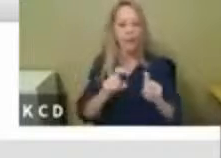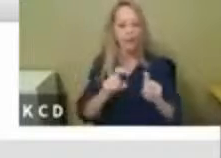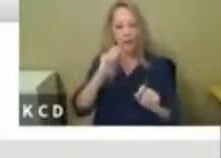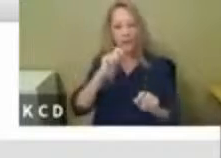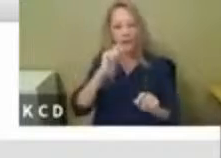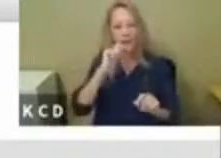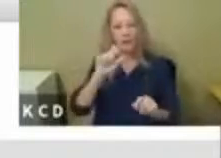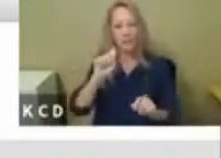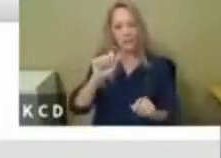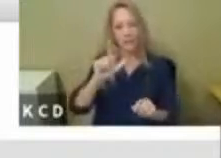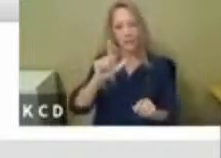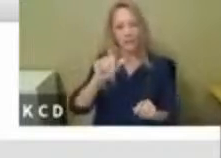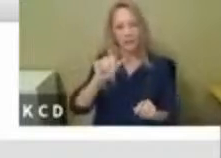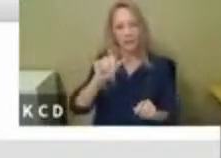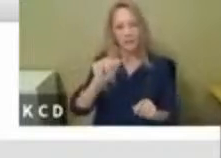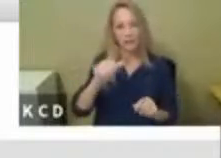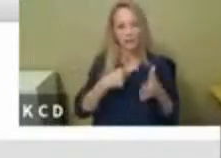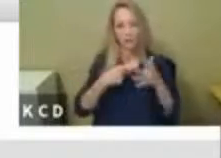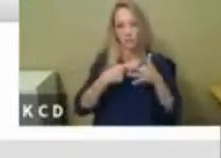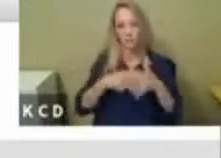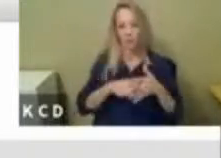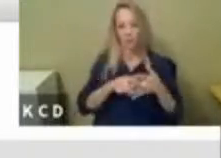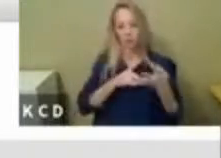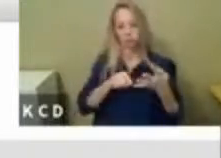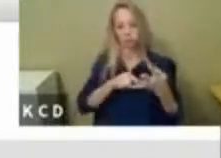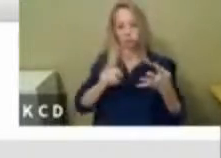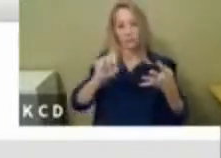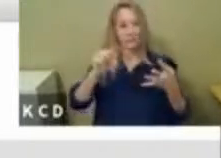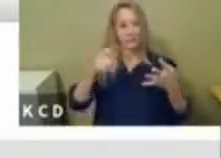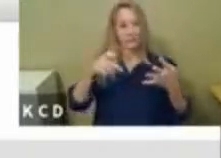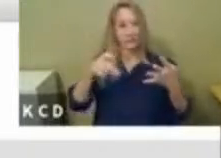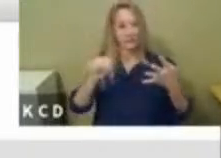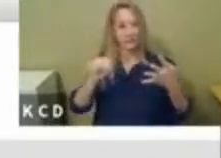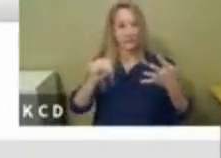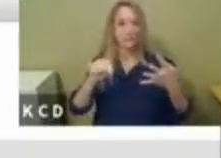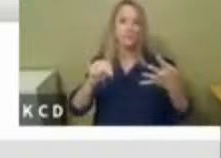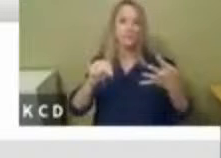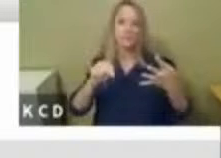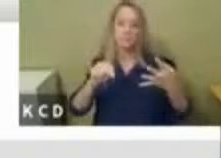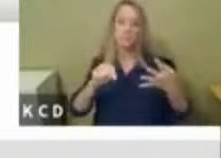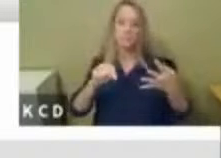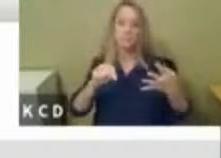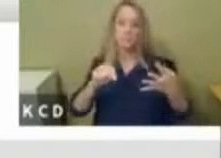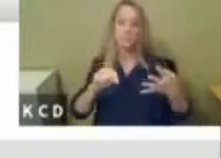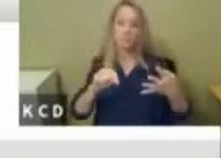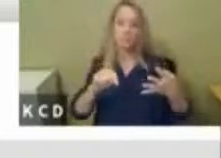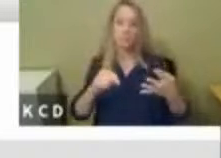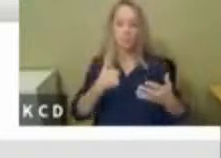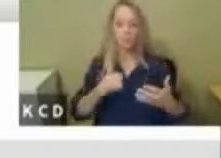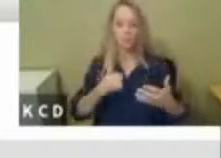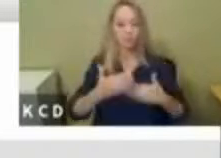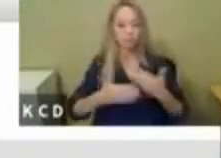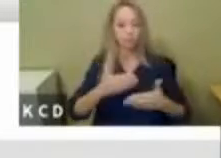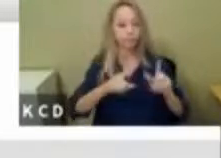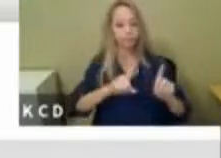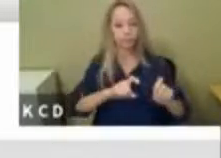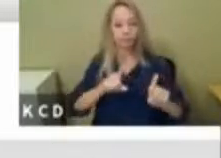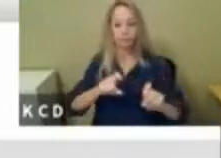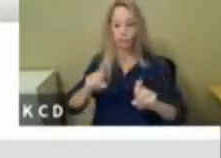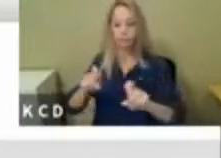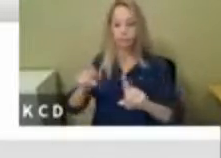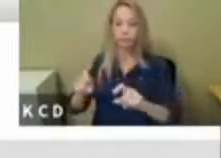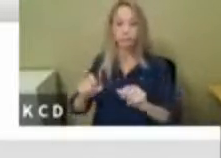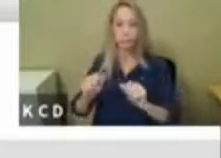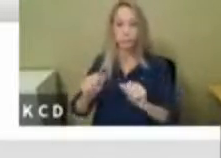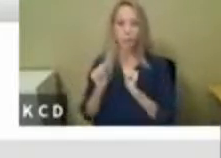started it at the end of September. We have really gotten this down operationally. We will be doing this. Every